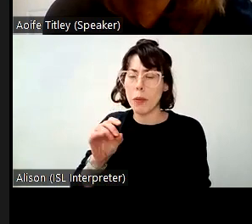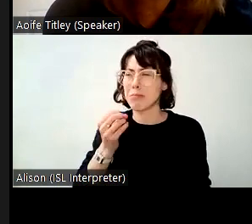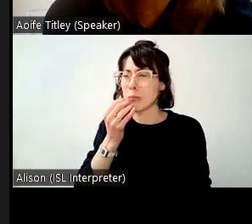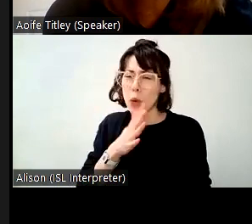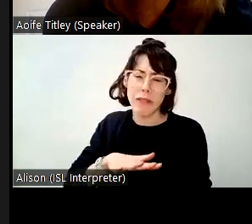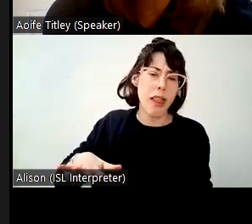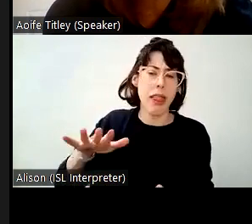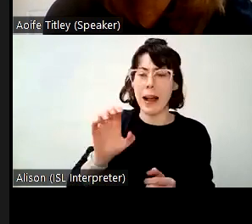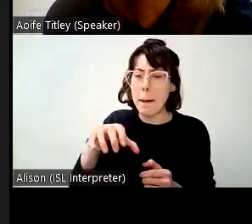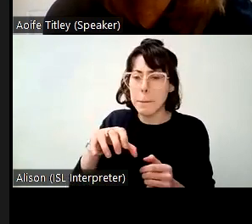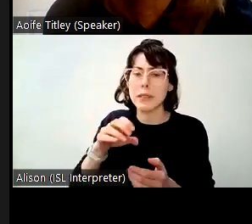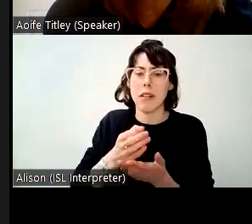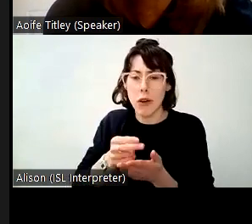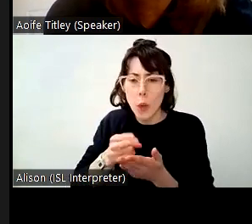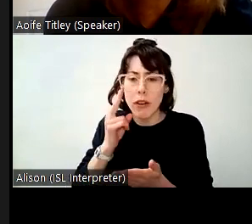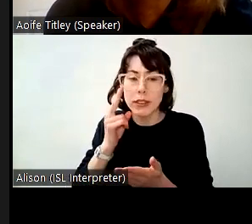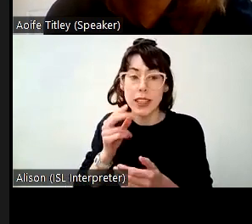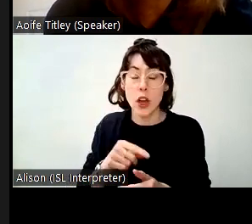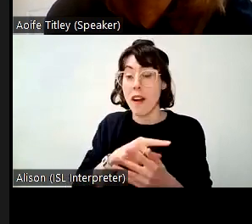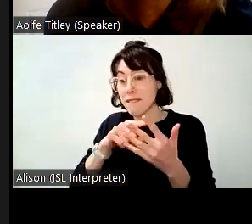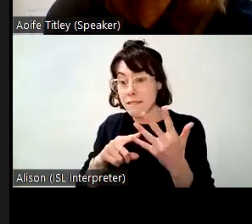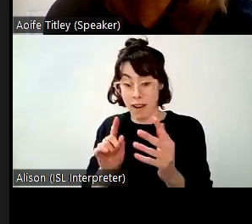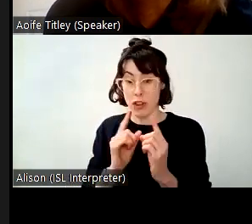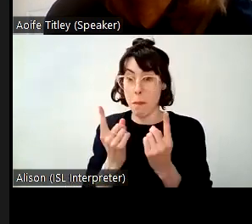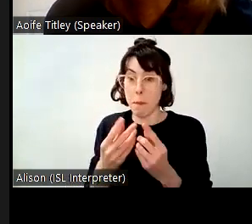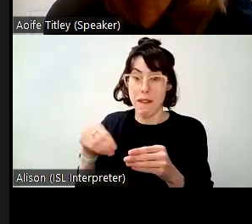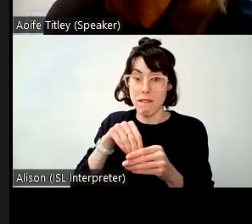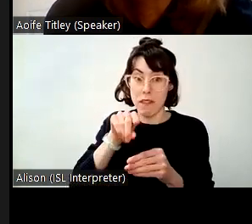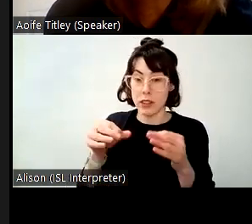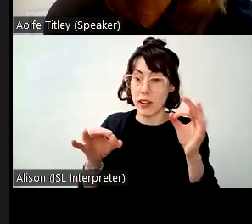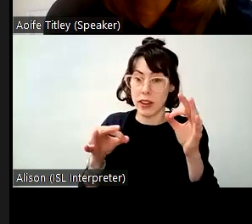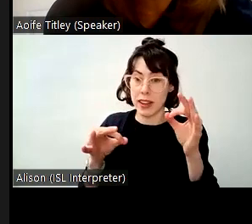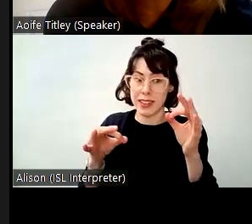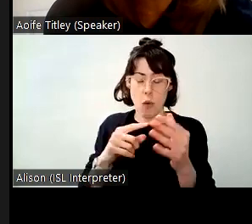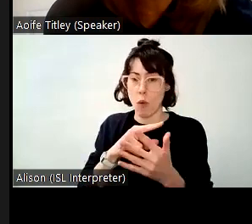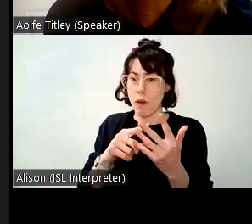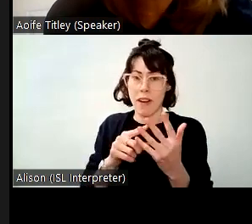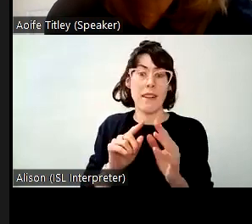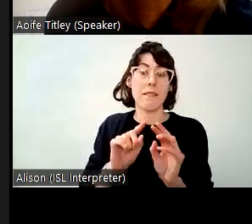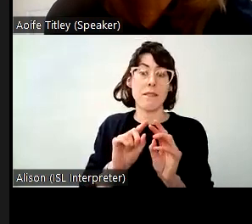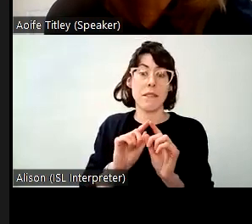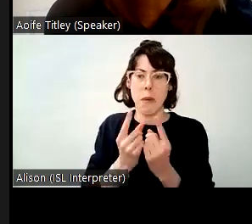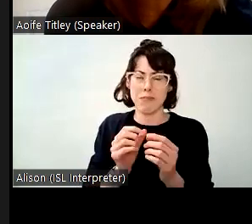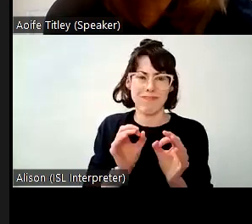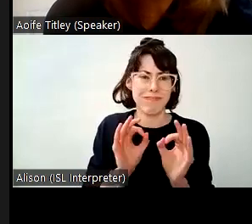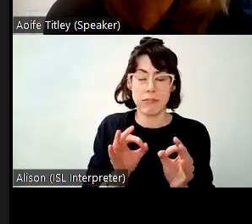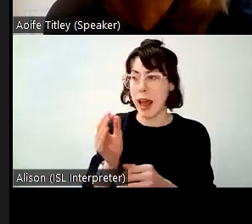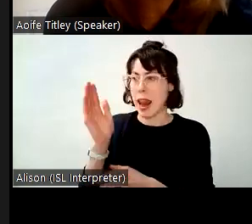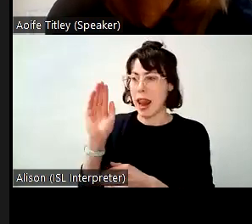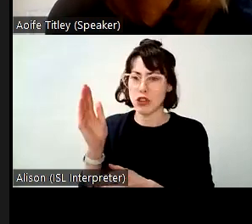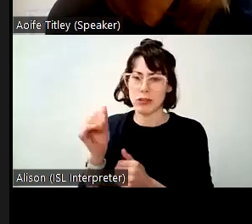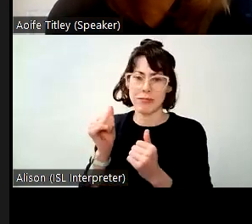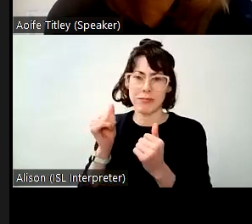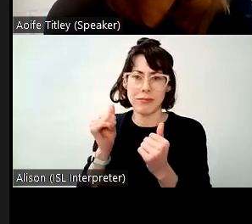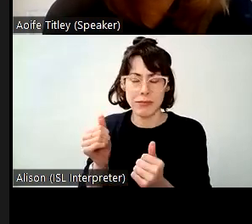this certificate are really amazing educators. More importantly, all of the lecturers are really approachable, really accessible, and it's very